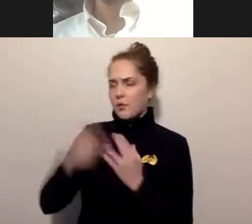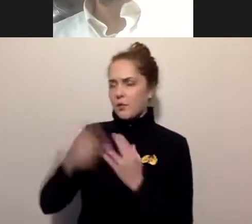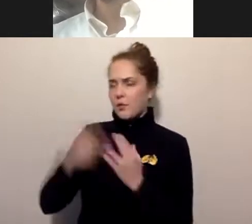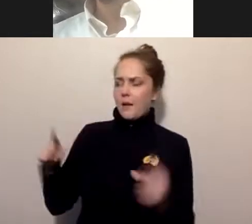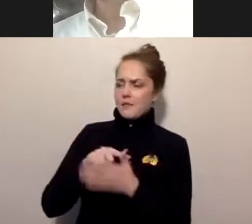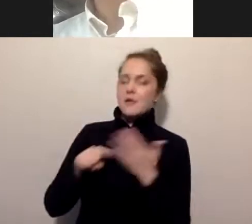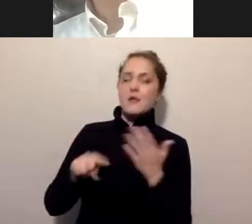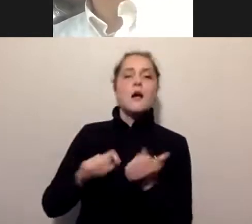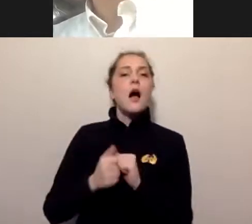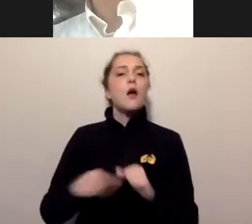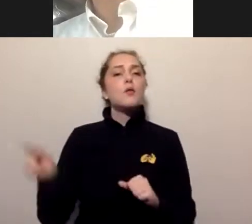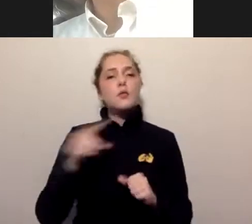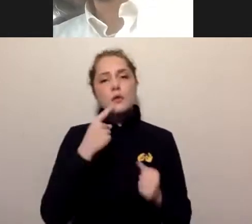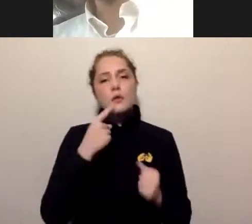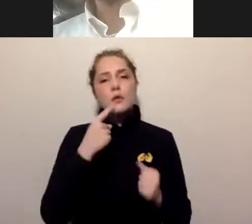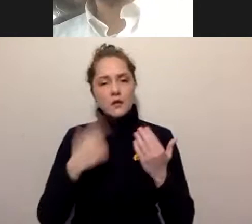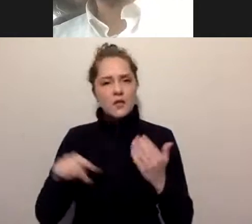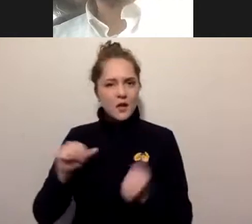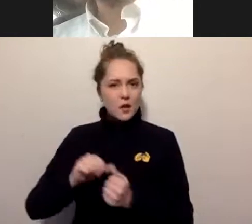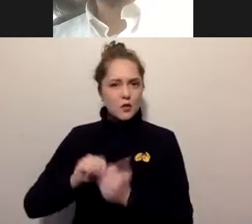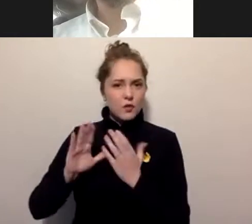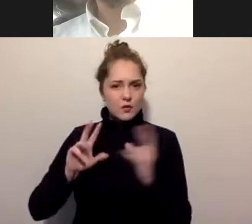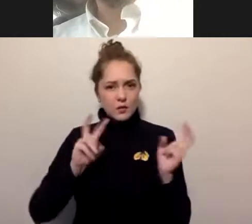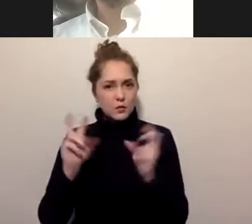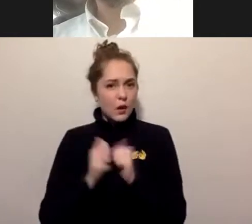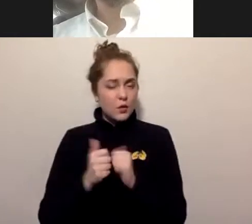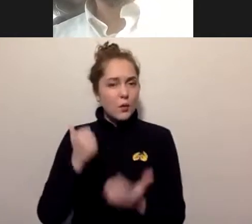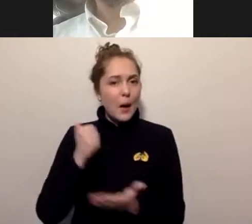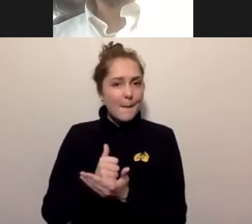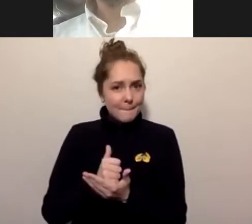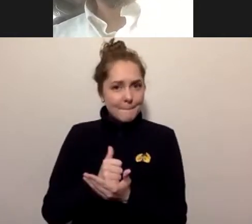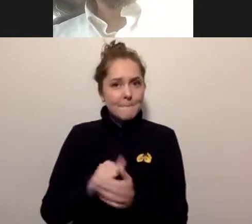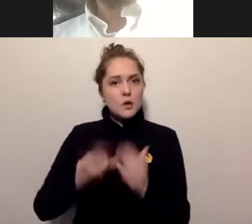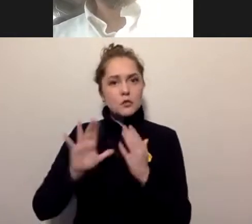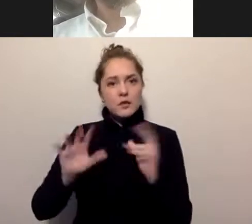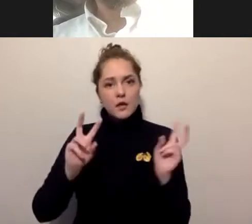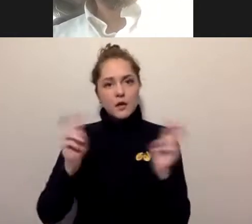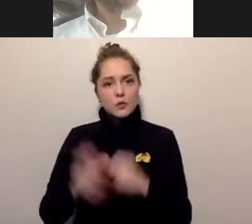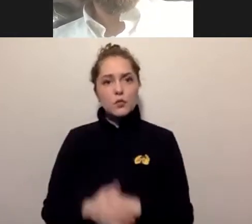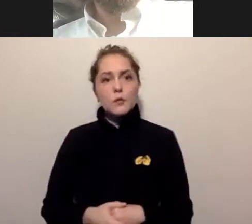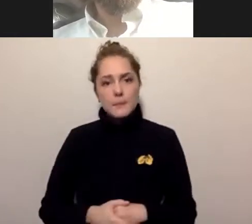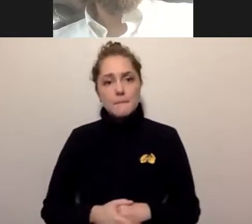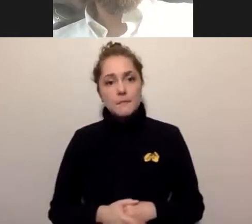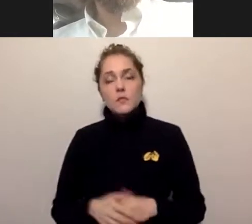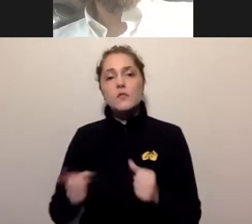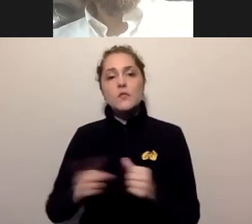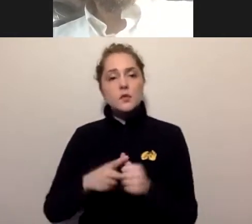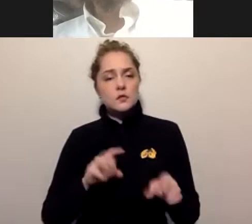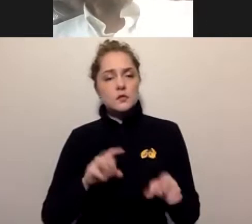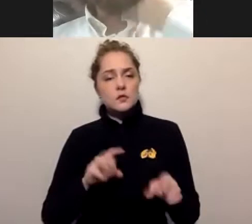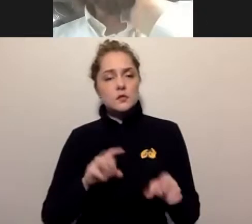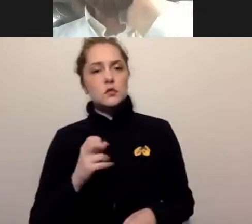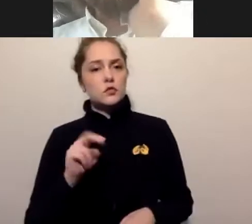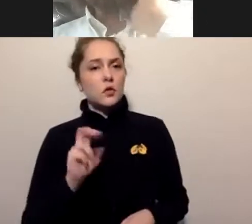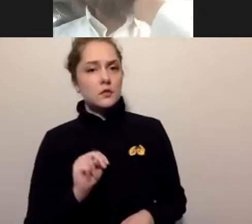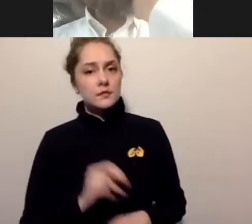How would you recommend that they address that issue, or how would you help them address that issue, Mr. Johnson?